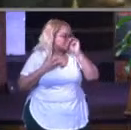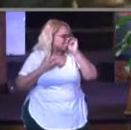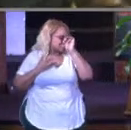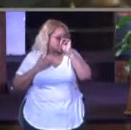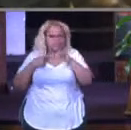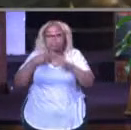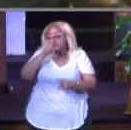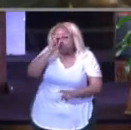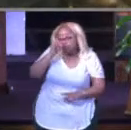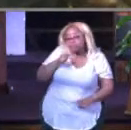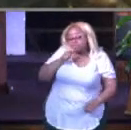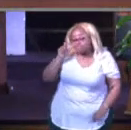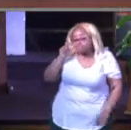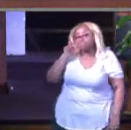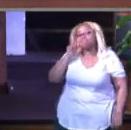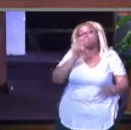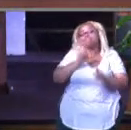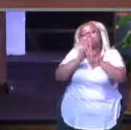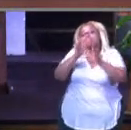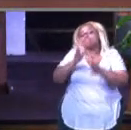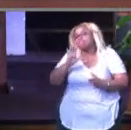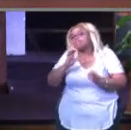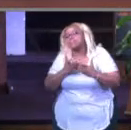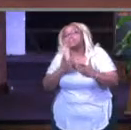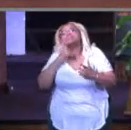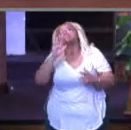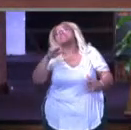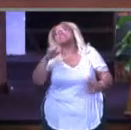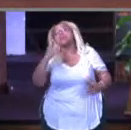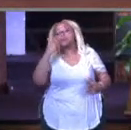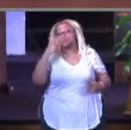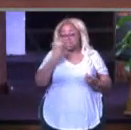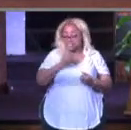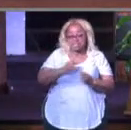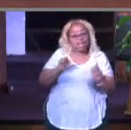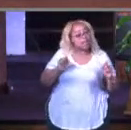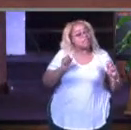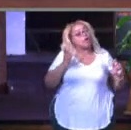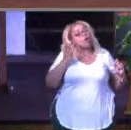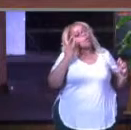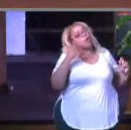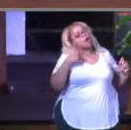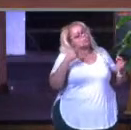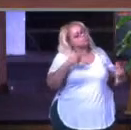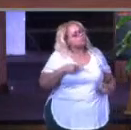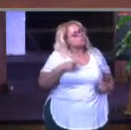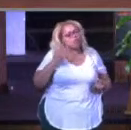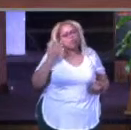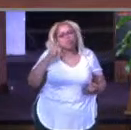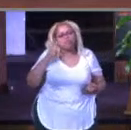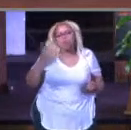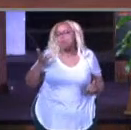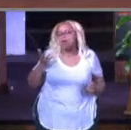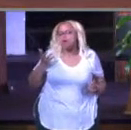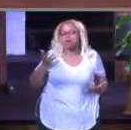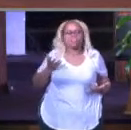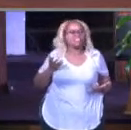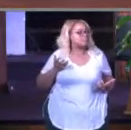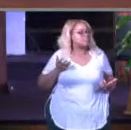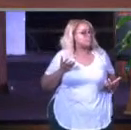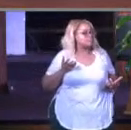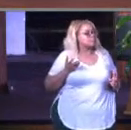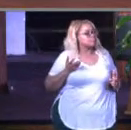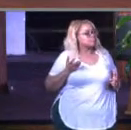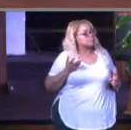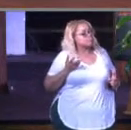So I raised the question yesterday in discipleship class. I said, since we're saved, why do we struggle?